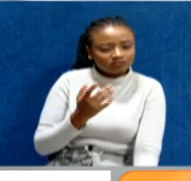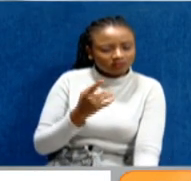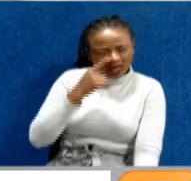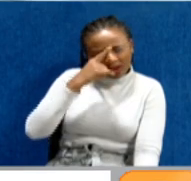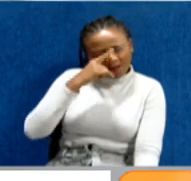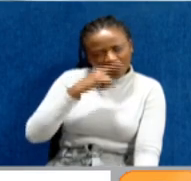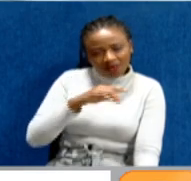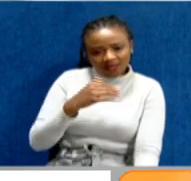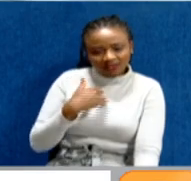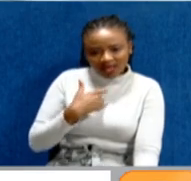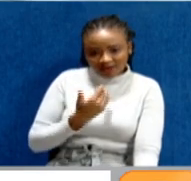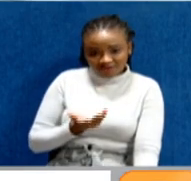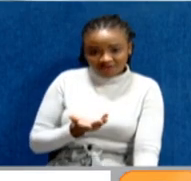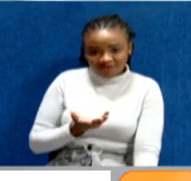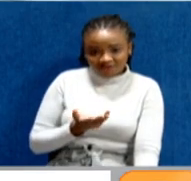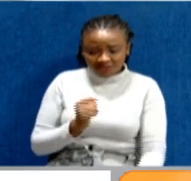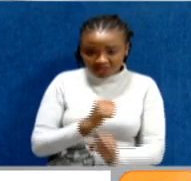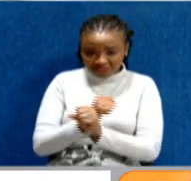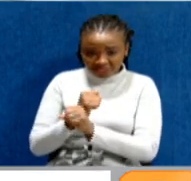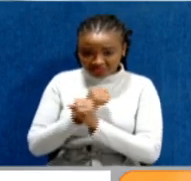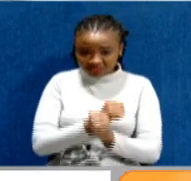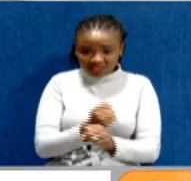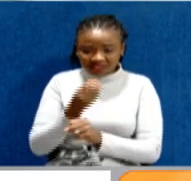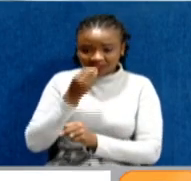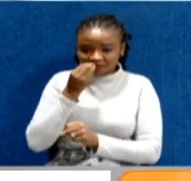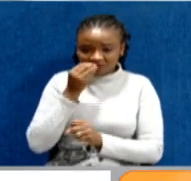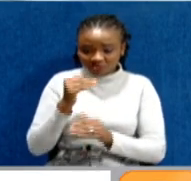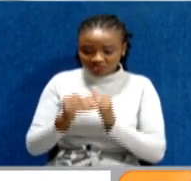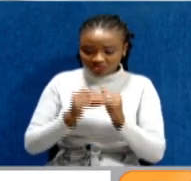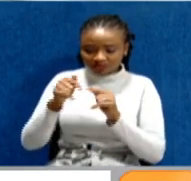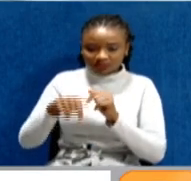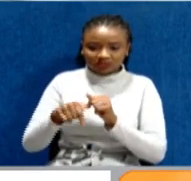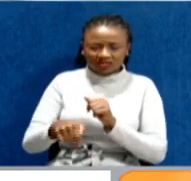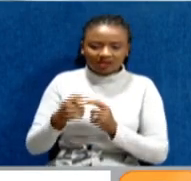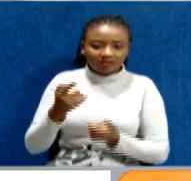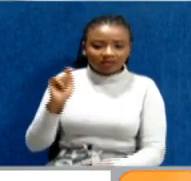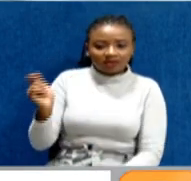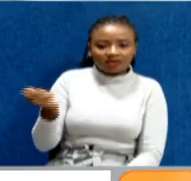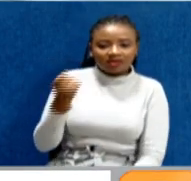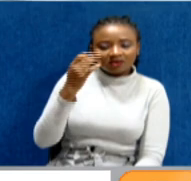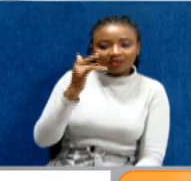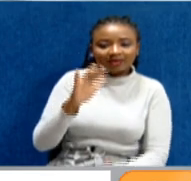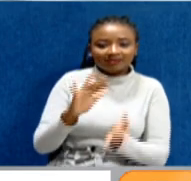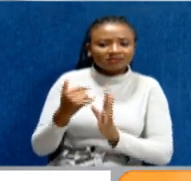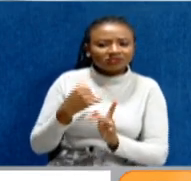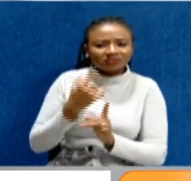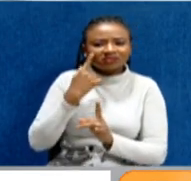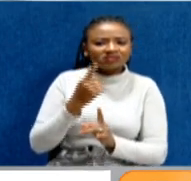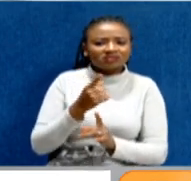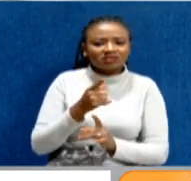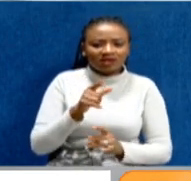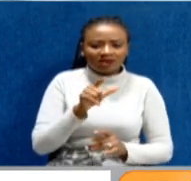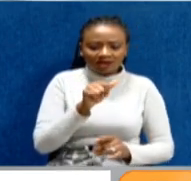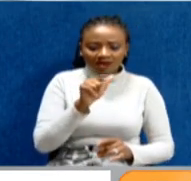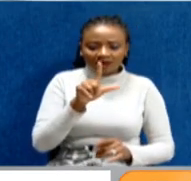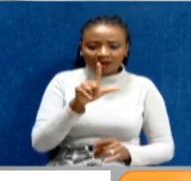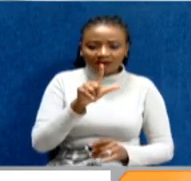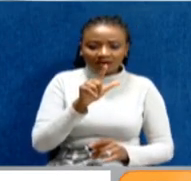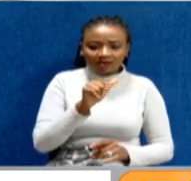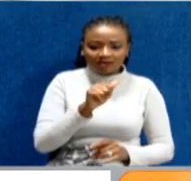of food safety in Kenya. Do we have adequate policies? Because we've seen certain instances where aflatoxin levels are high in Tanzania. They're not